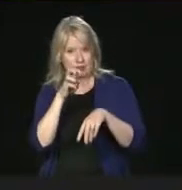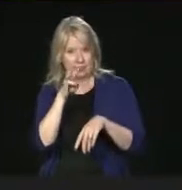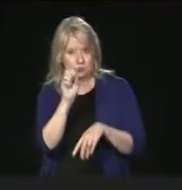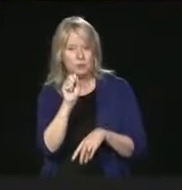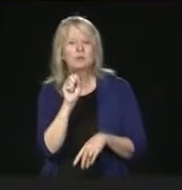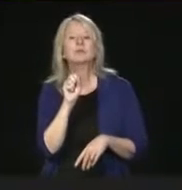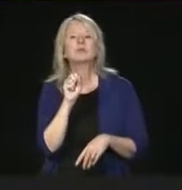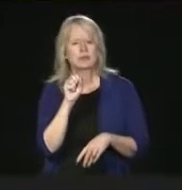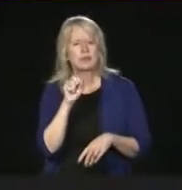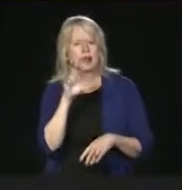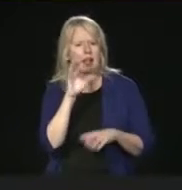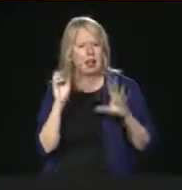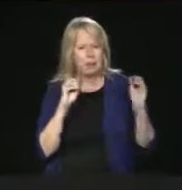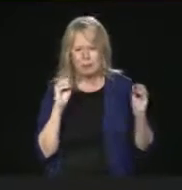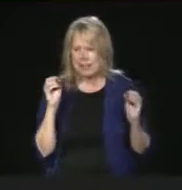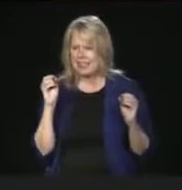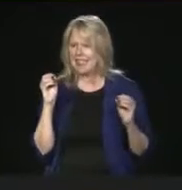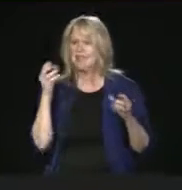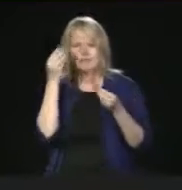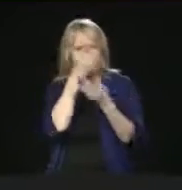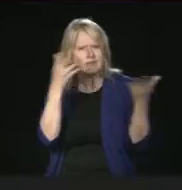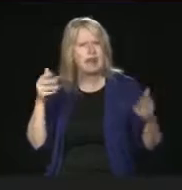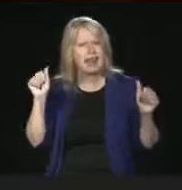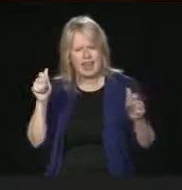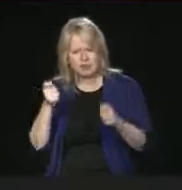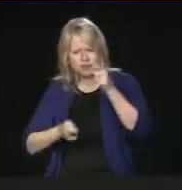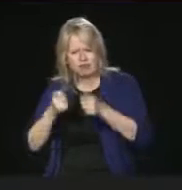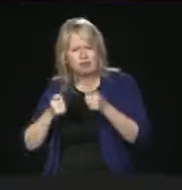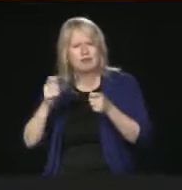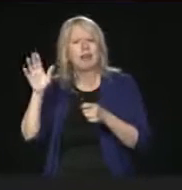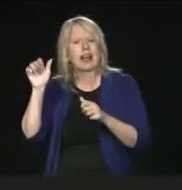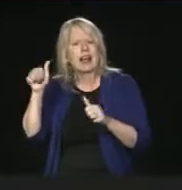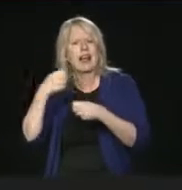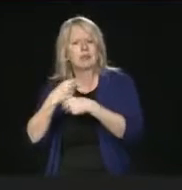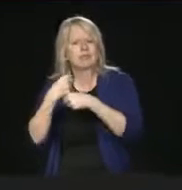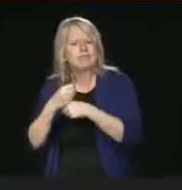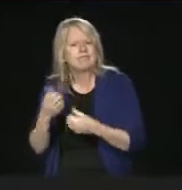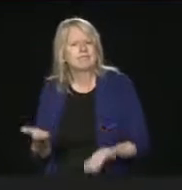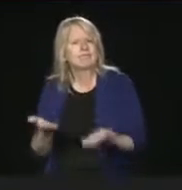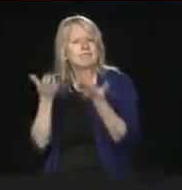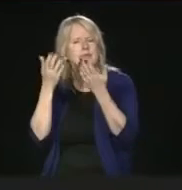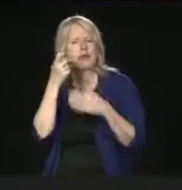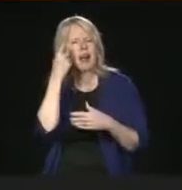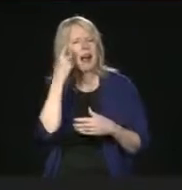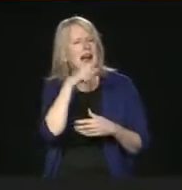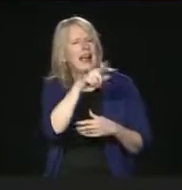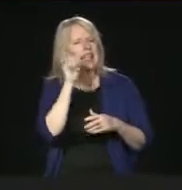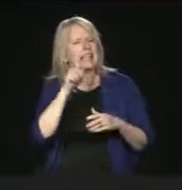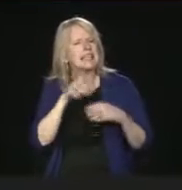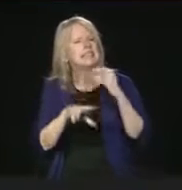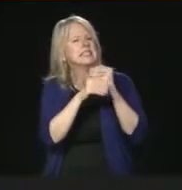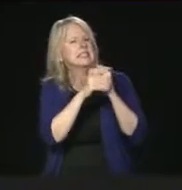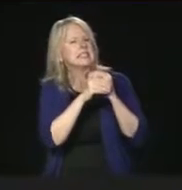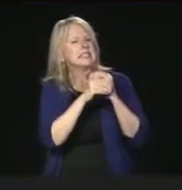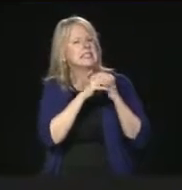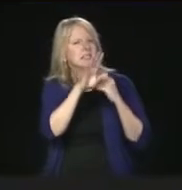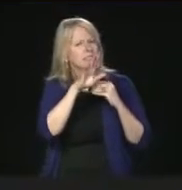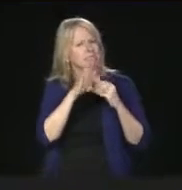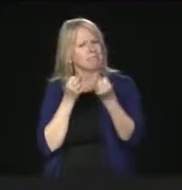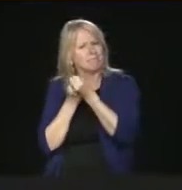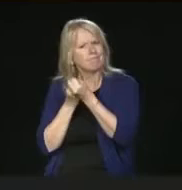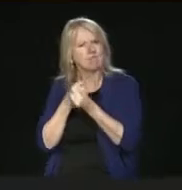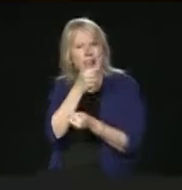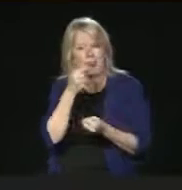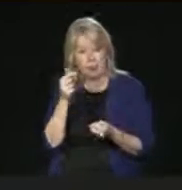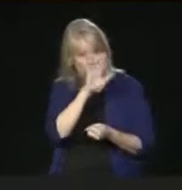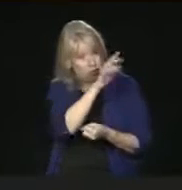to retool their production lines and to ramp up production, but they say that they need assurances from the federal government. Will your government guarantee that